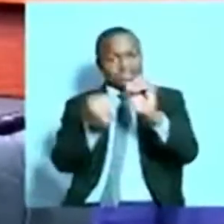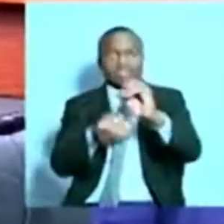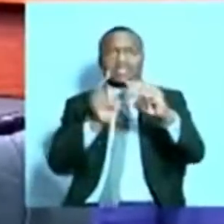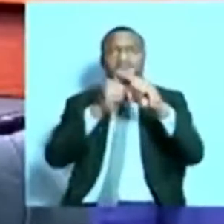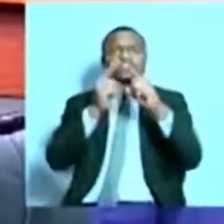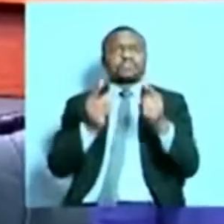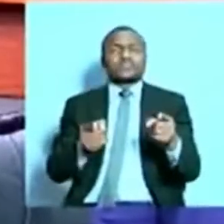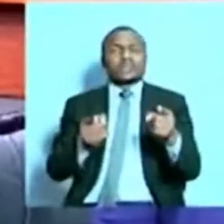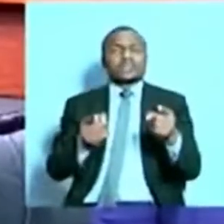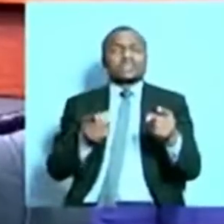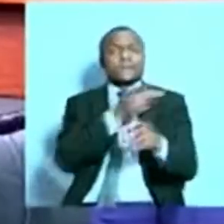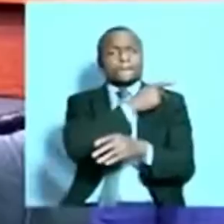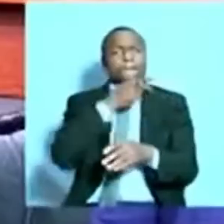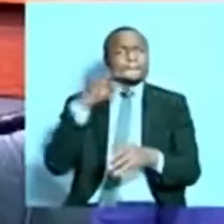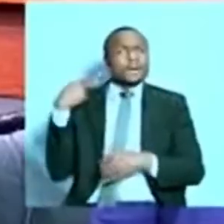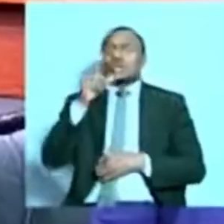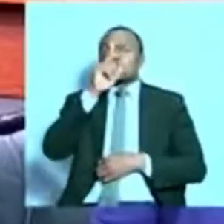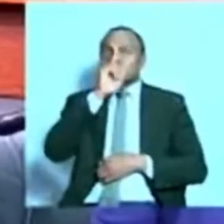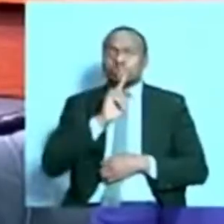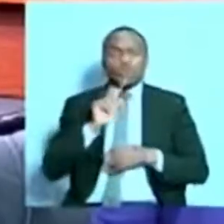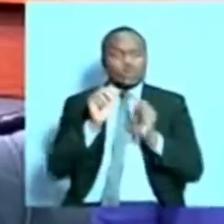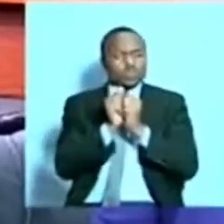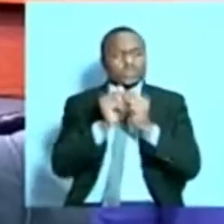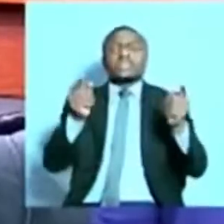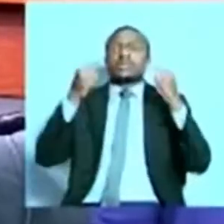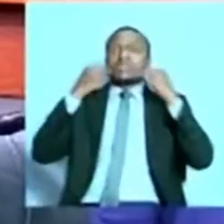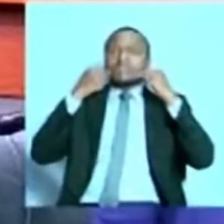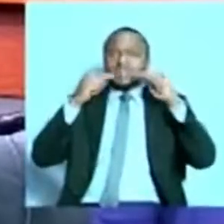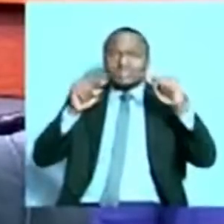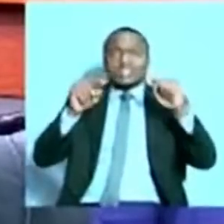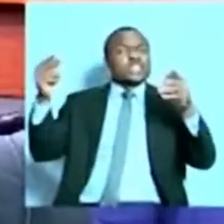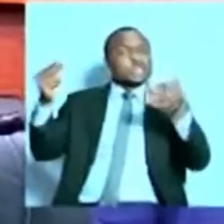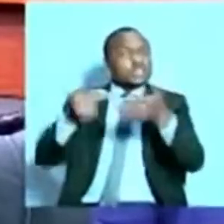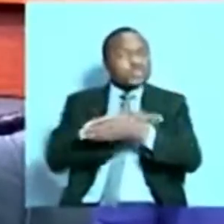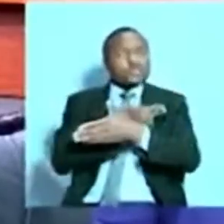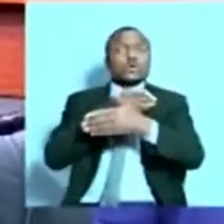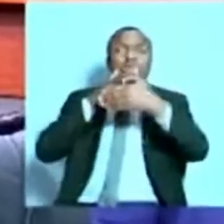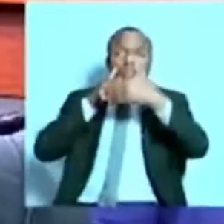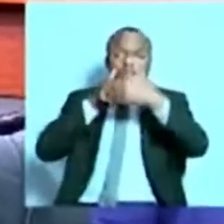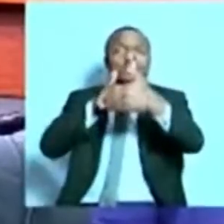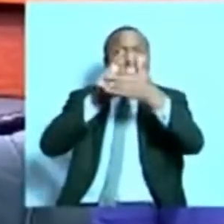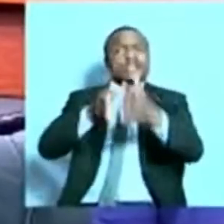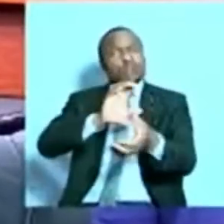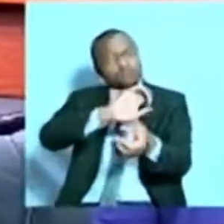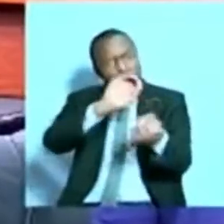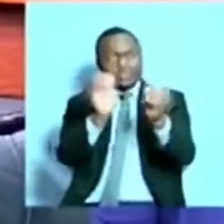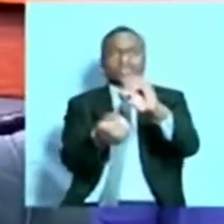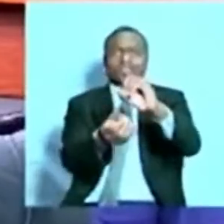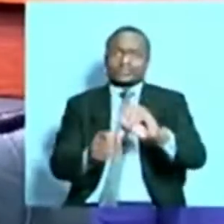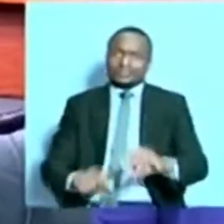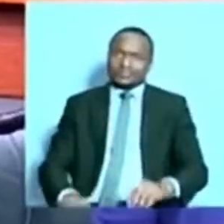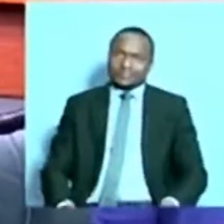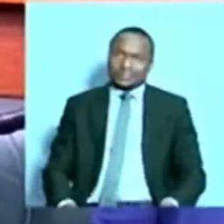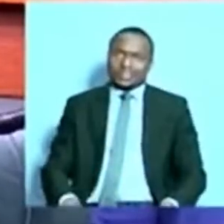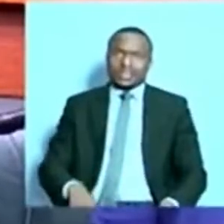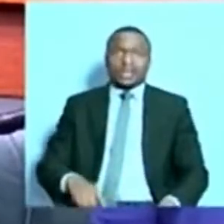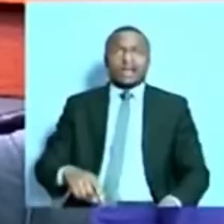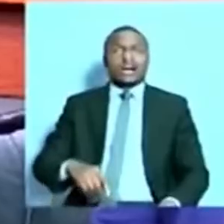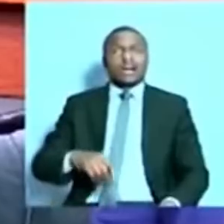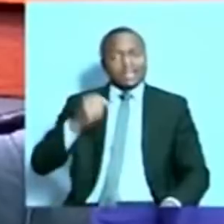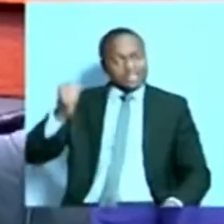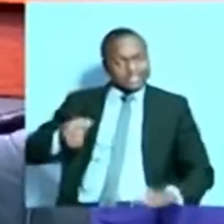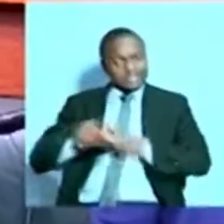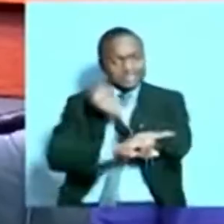remained silent without announcing the new leader of opposition and the whip. Madam